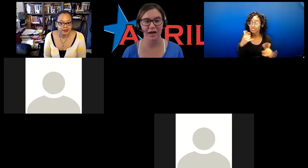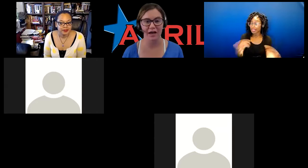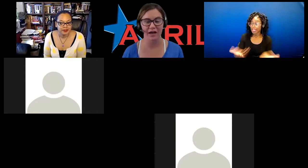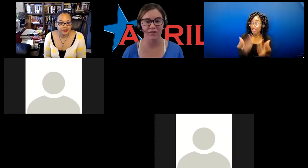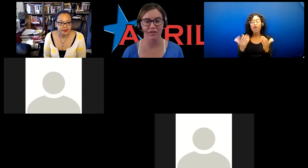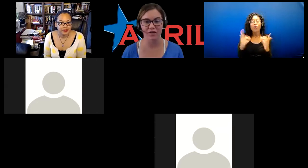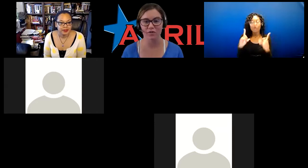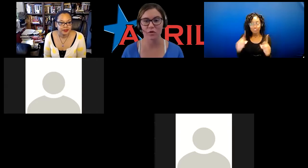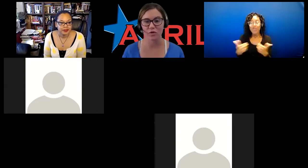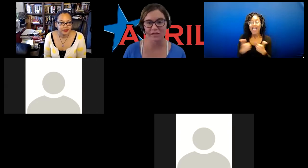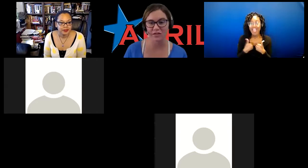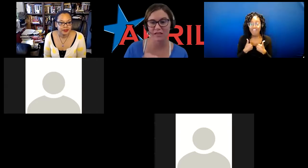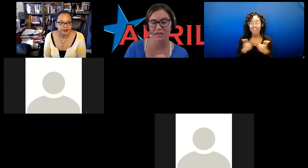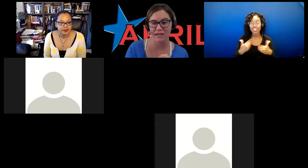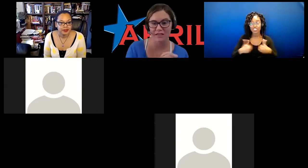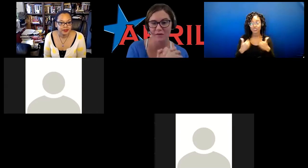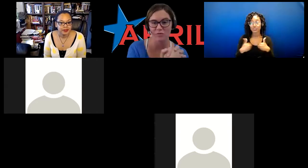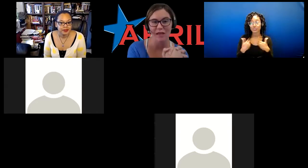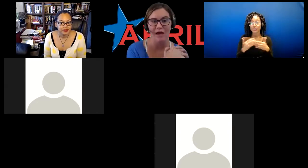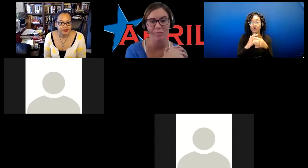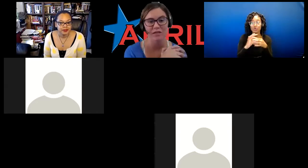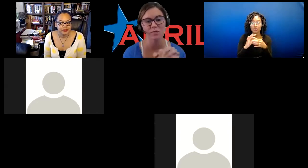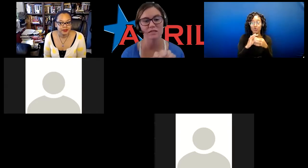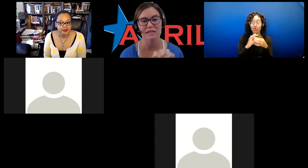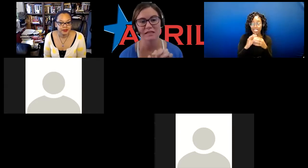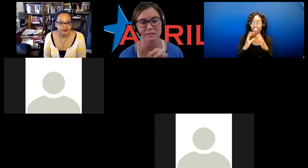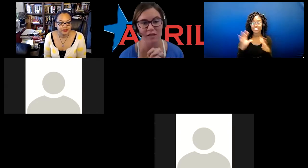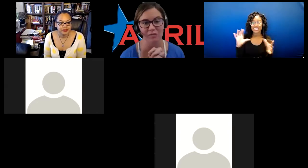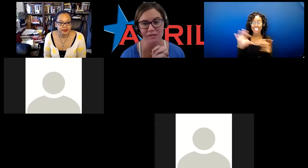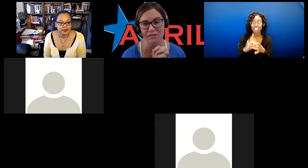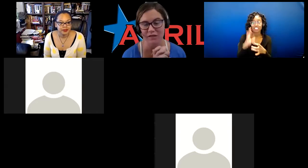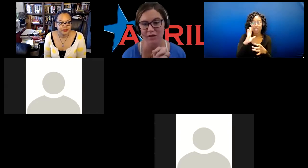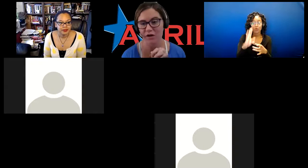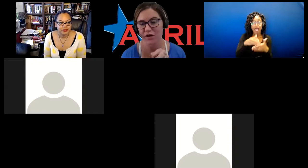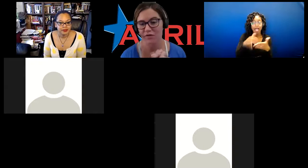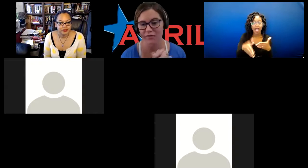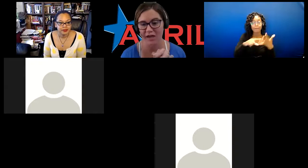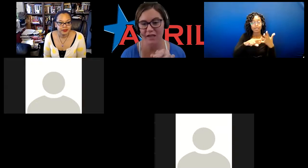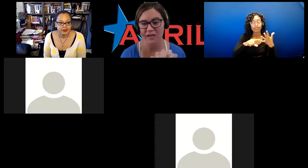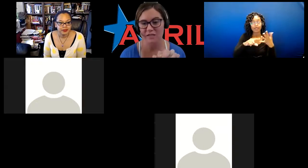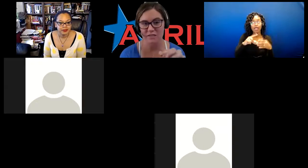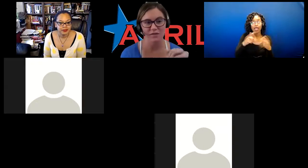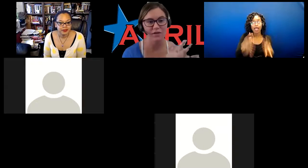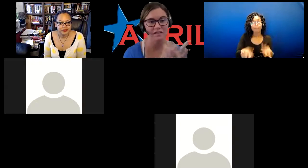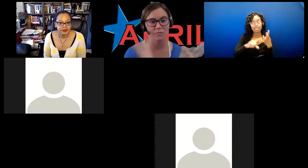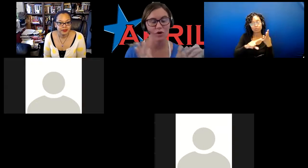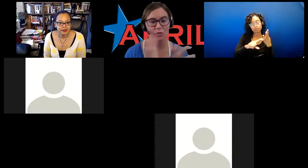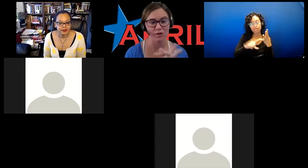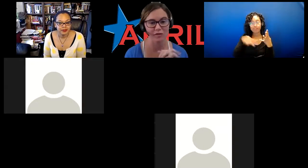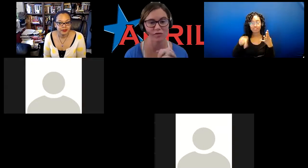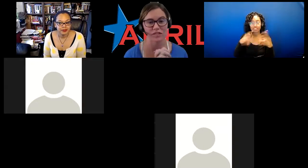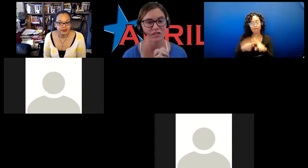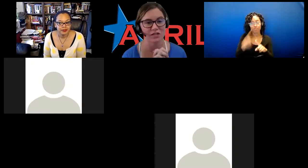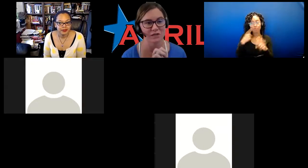do have a Youth Coordinators Connect that will be happening towards the end of this month. Please look out for that, specifically as a more